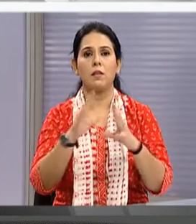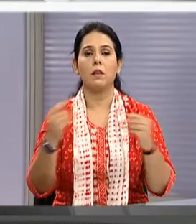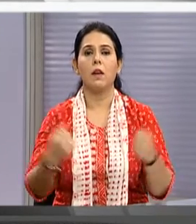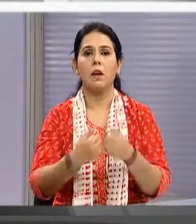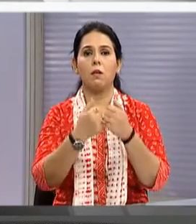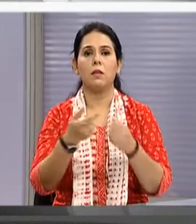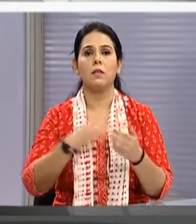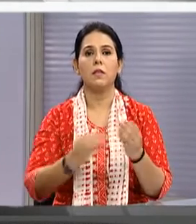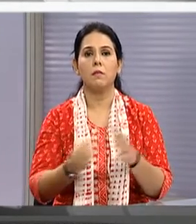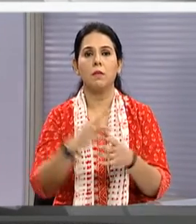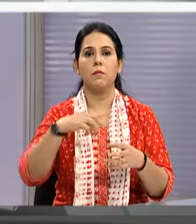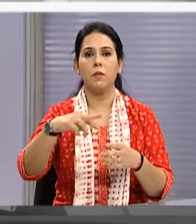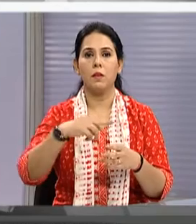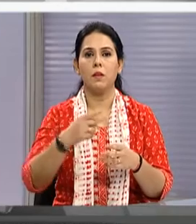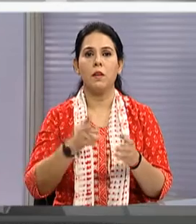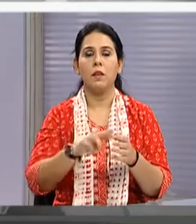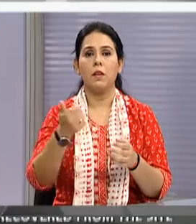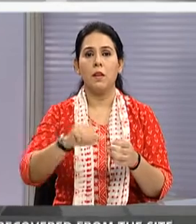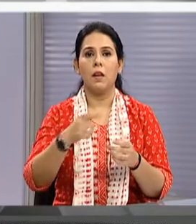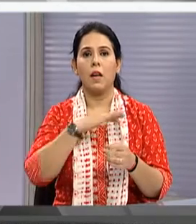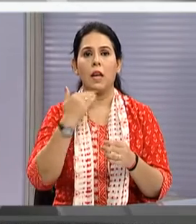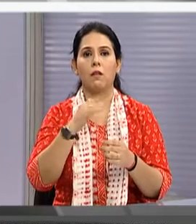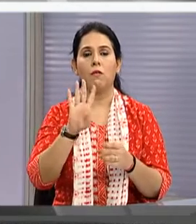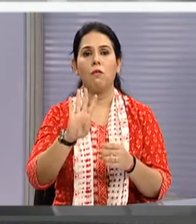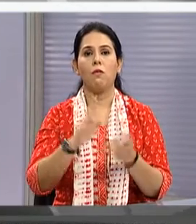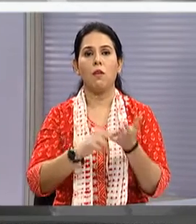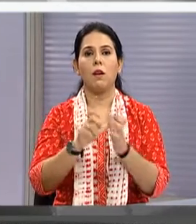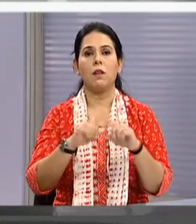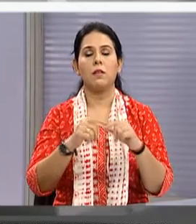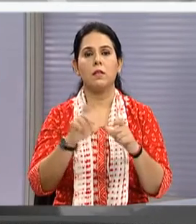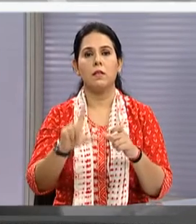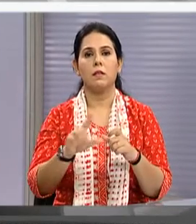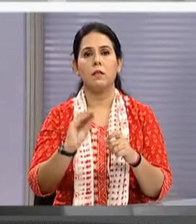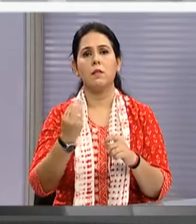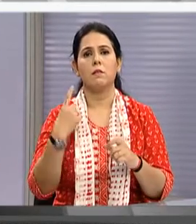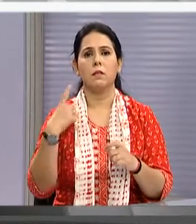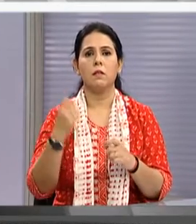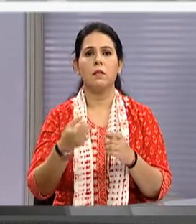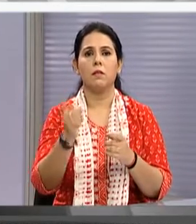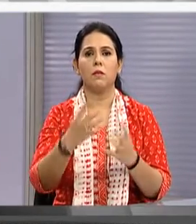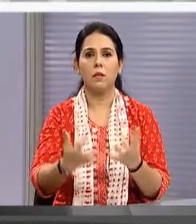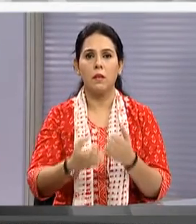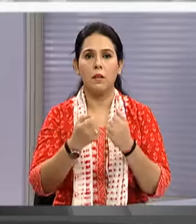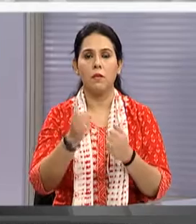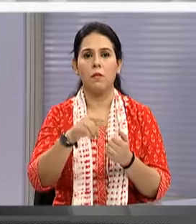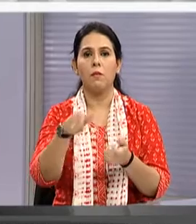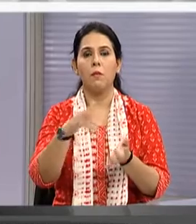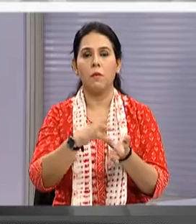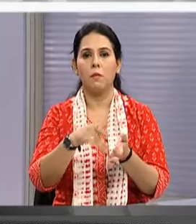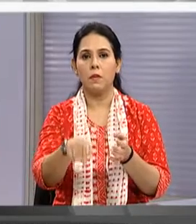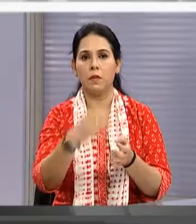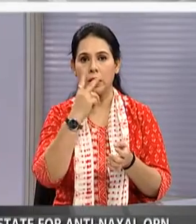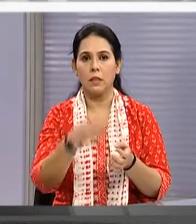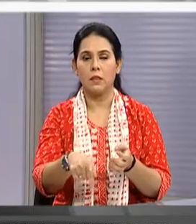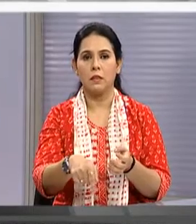encounter started between the two, resulting in the killing of 4 Naxals. Arms and ammunition have also been recovered from